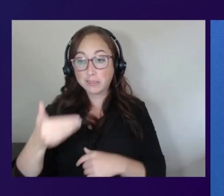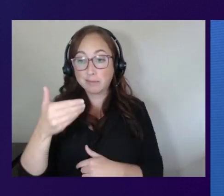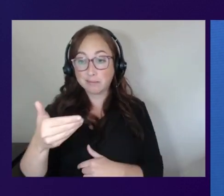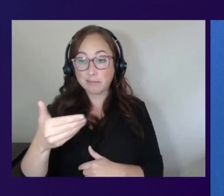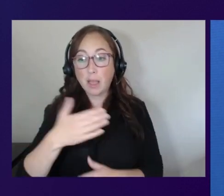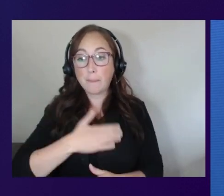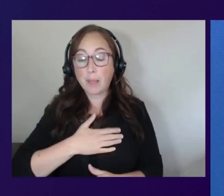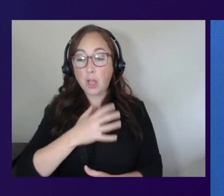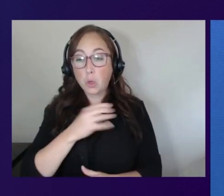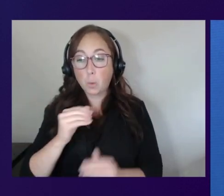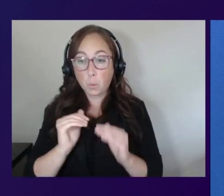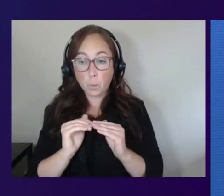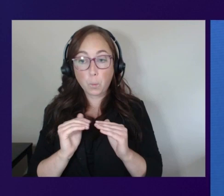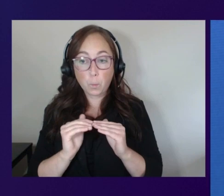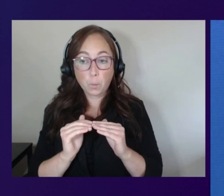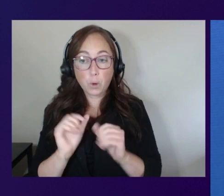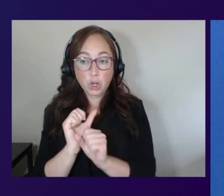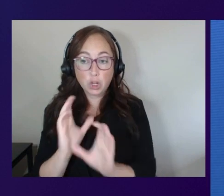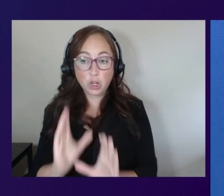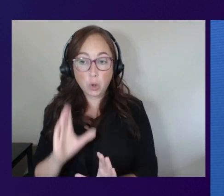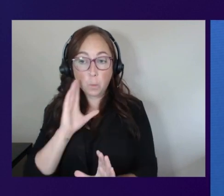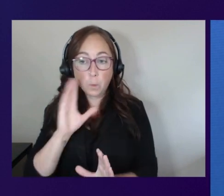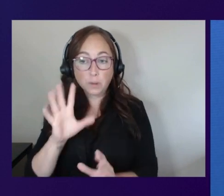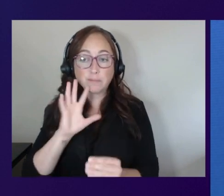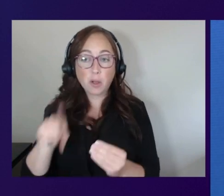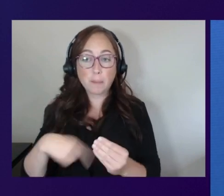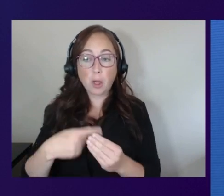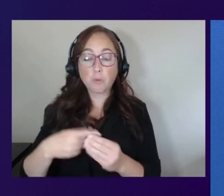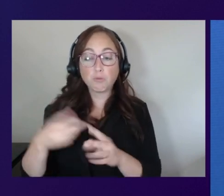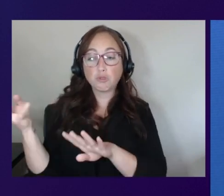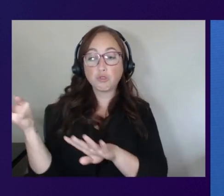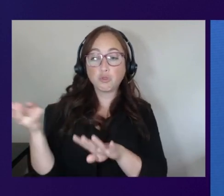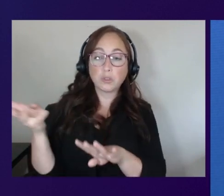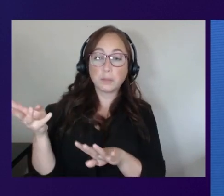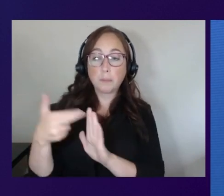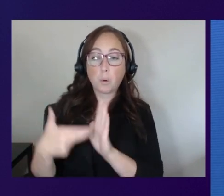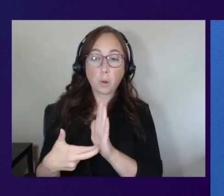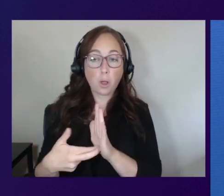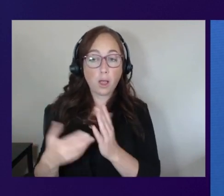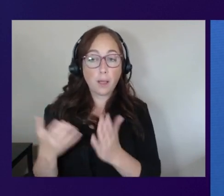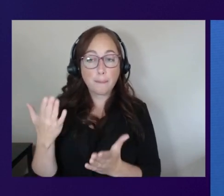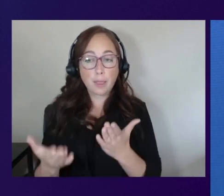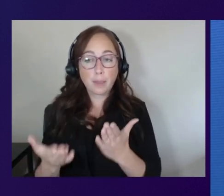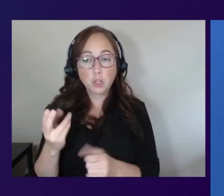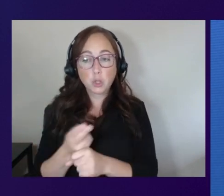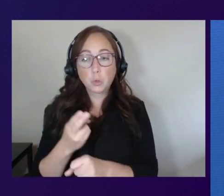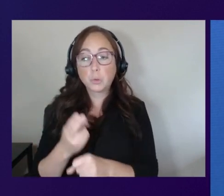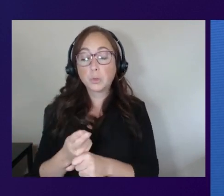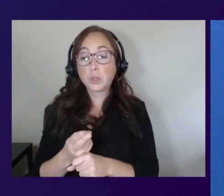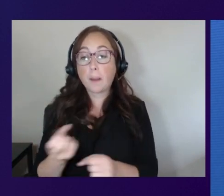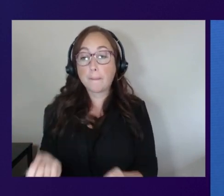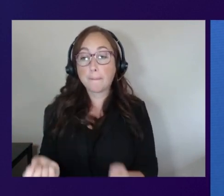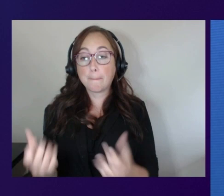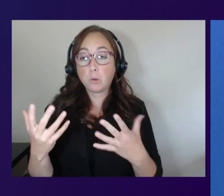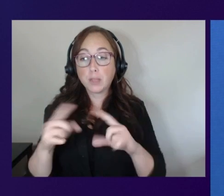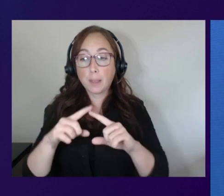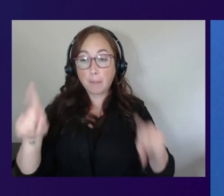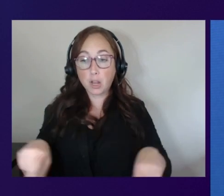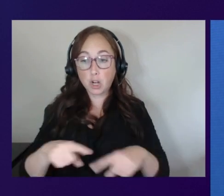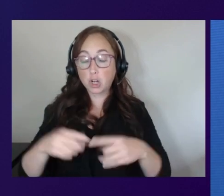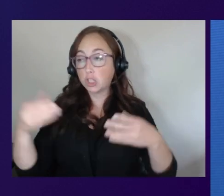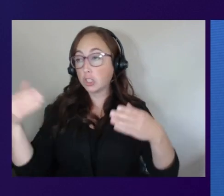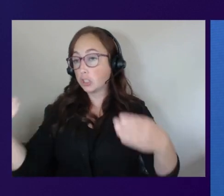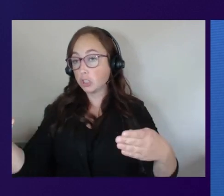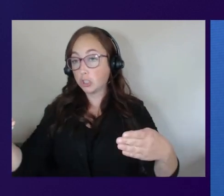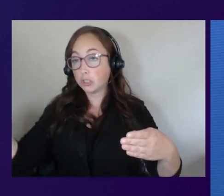Dennis, will talk about more about streaming protocol. How they can use maybe like a multi-monitor for their 4K workloads and be able